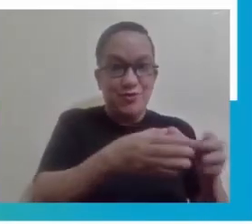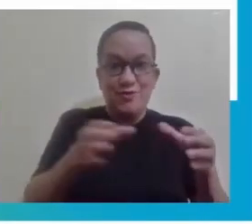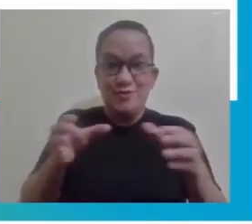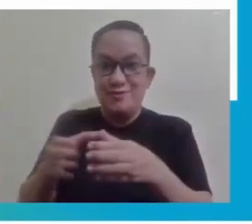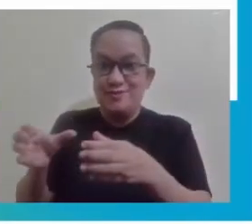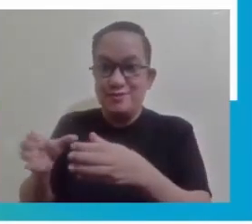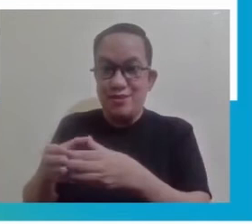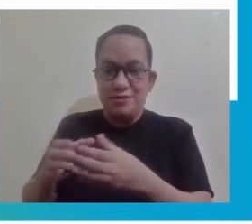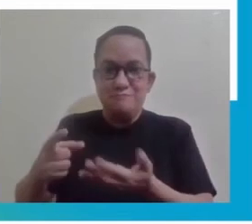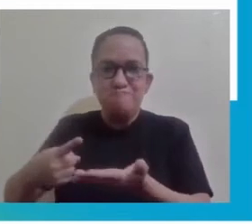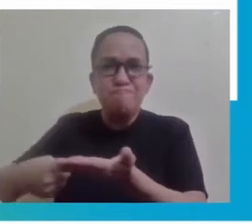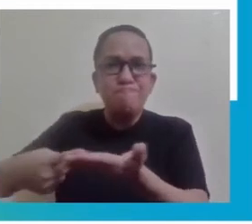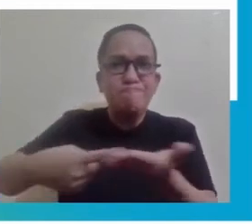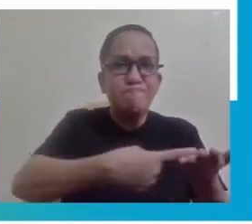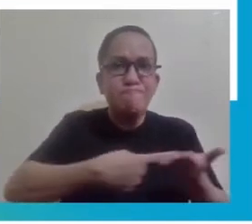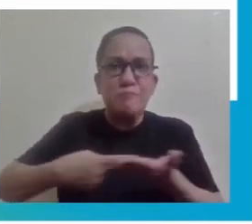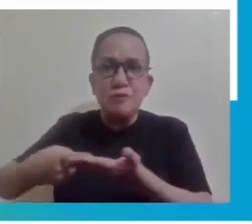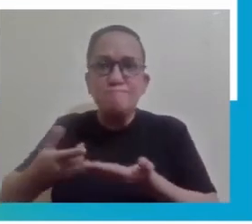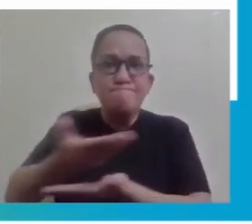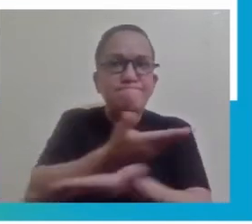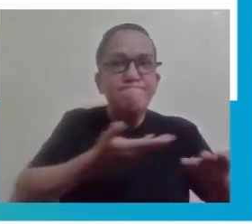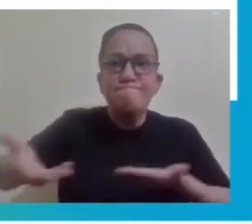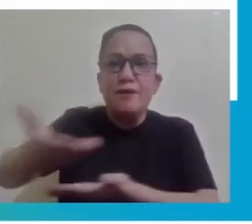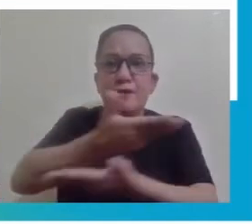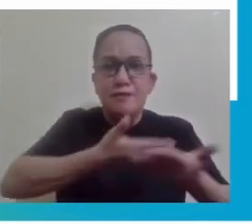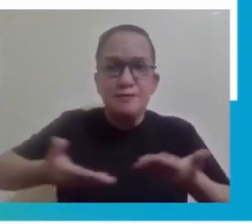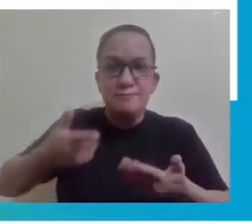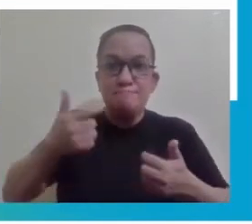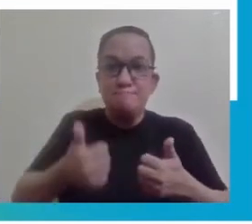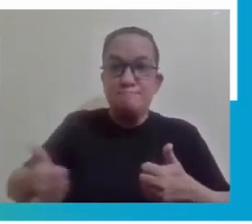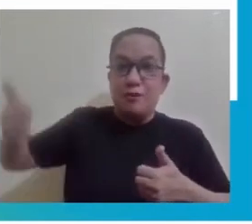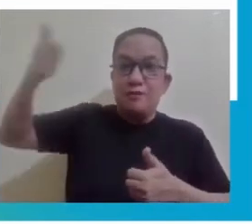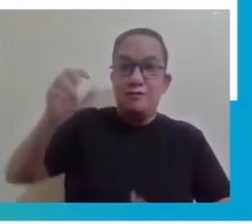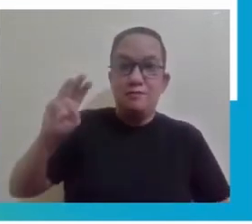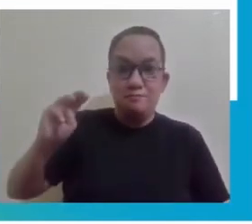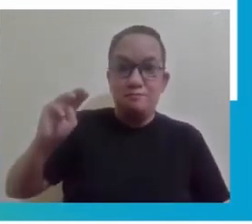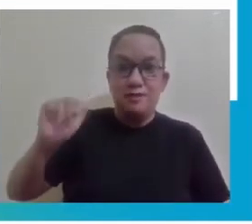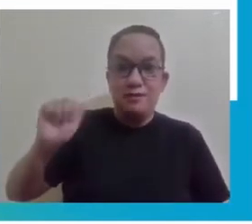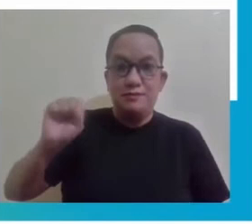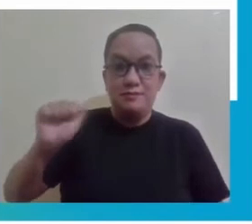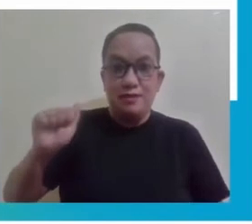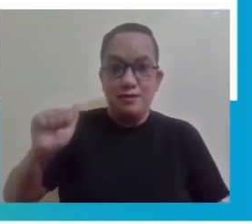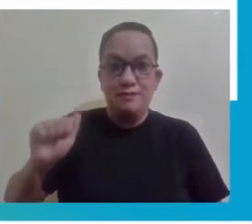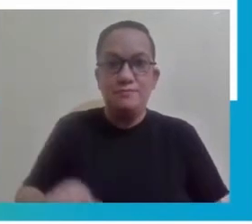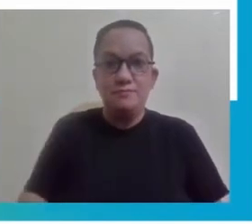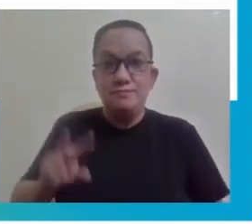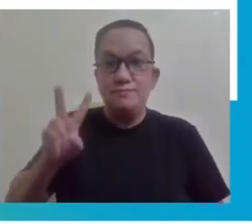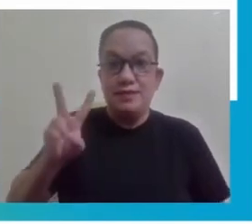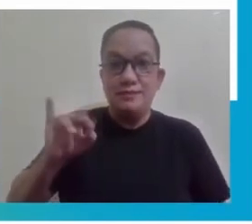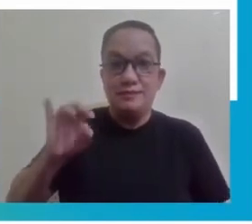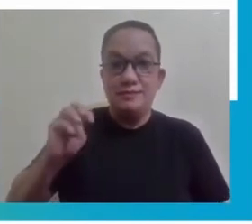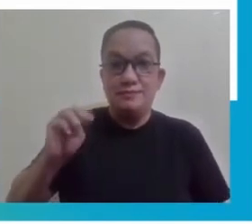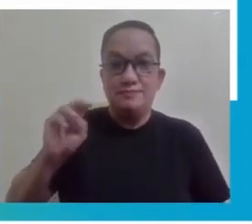ADB's President Masa. I am Chris Morris, head of ADB's NGO and Civil Society Center, and your host